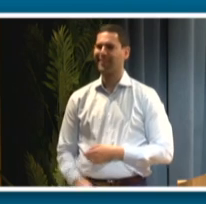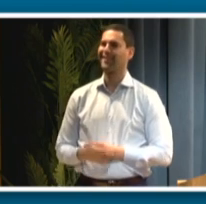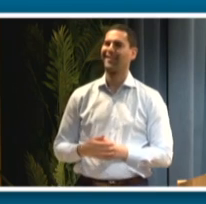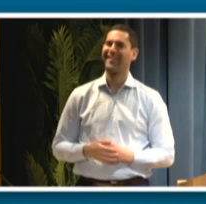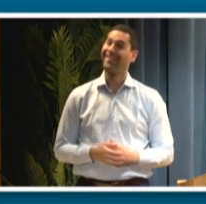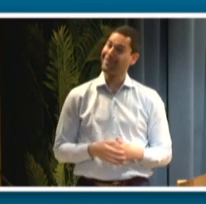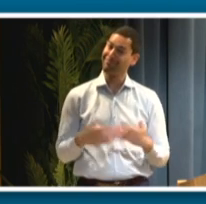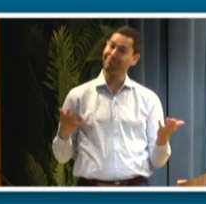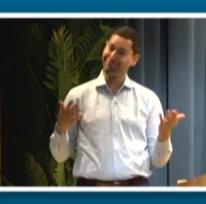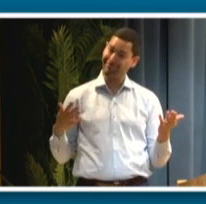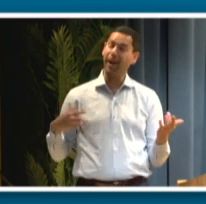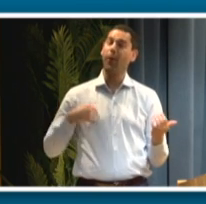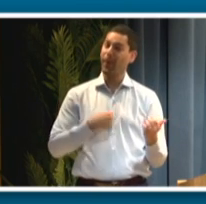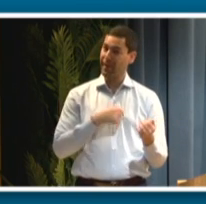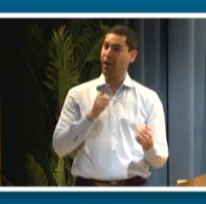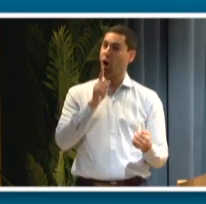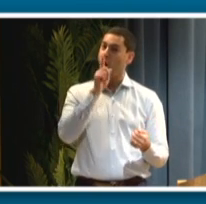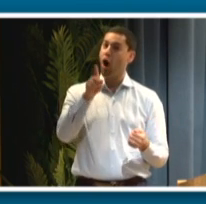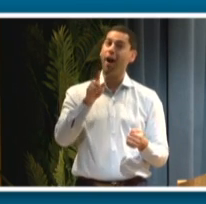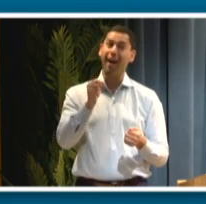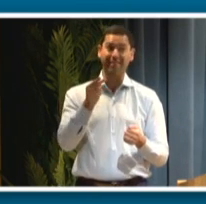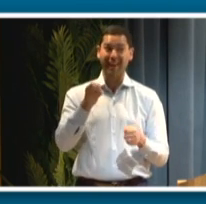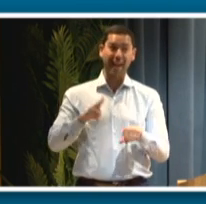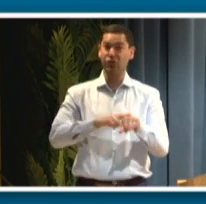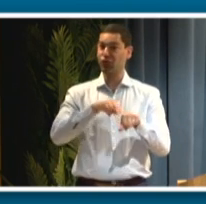Well, we are the nation's museum,